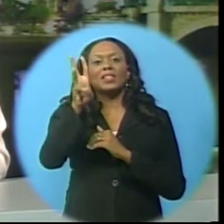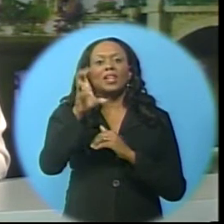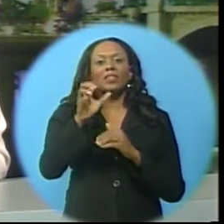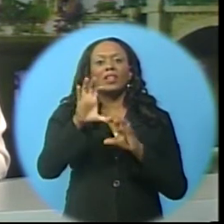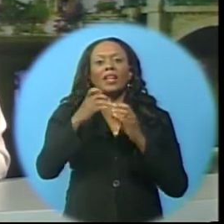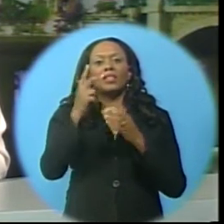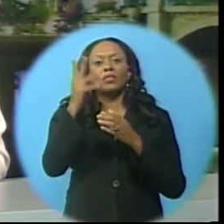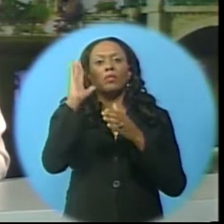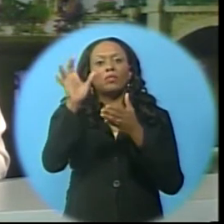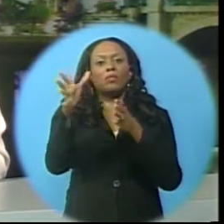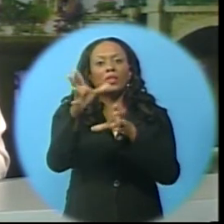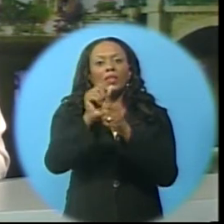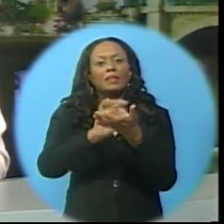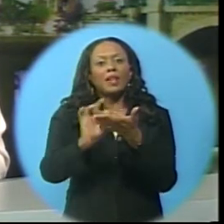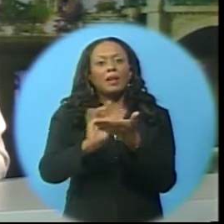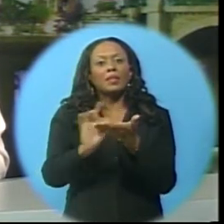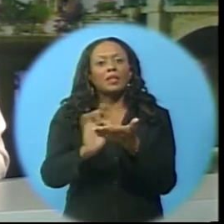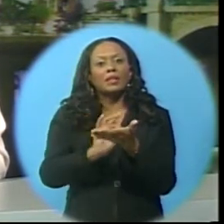receive tablets